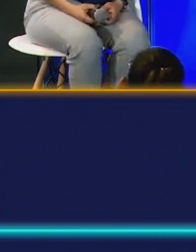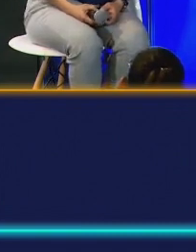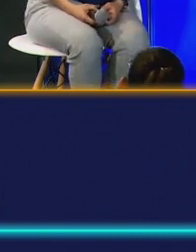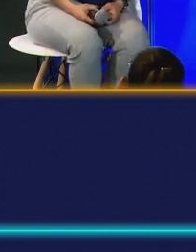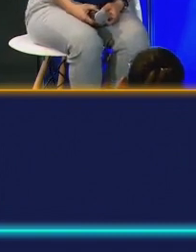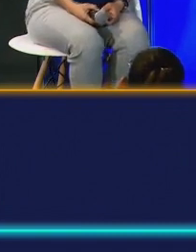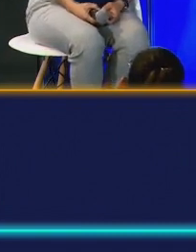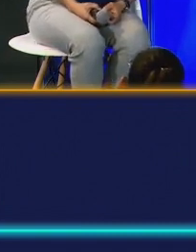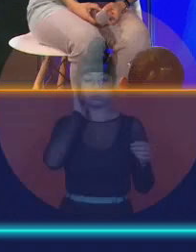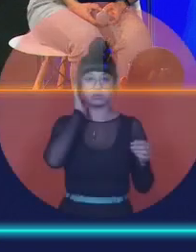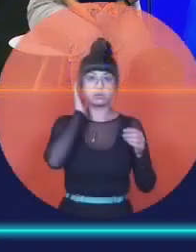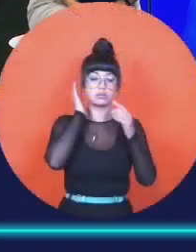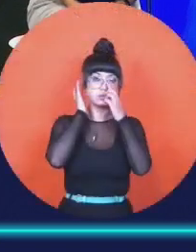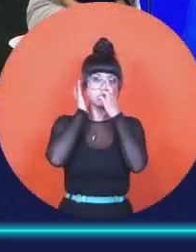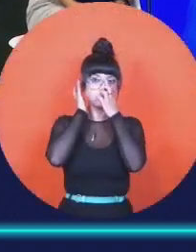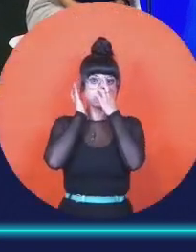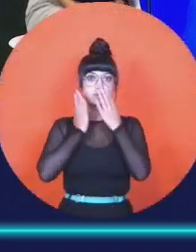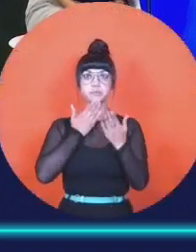Gracias.